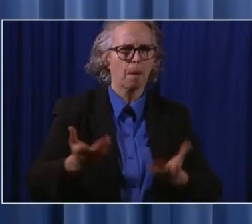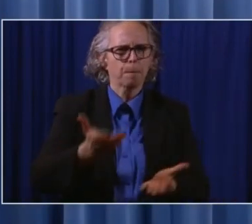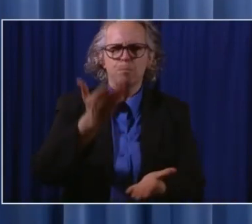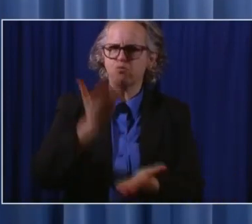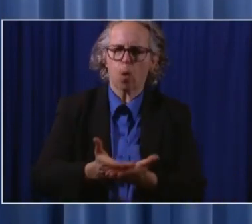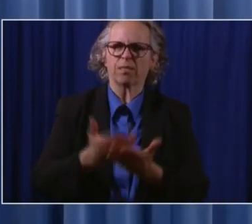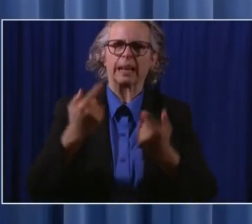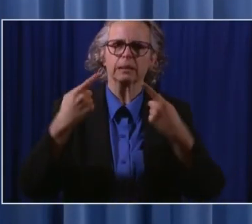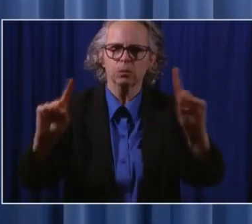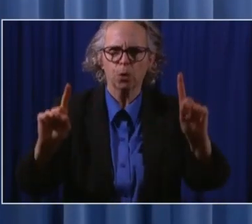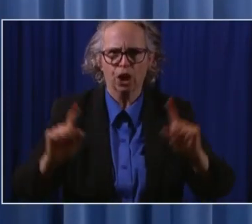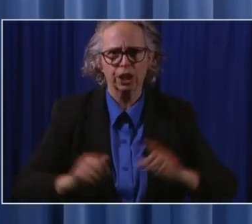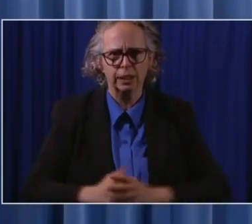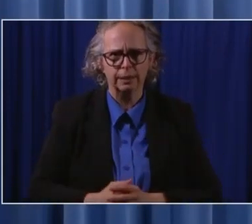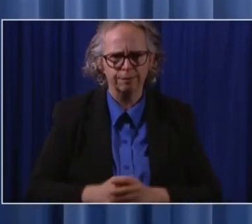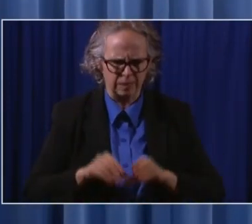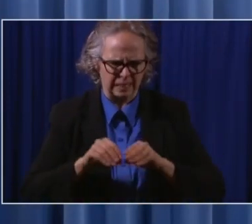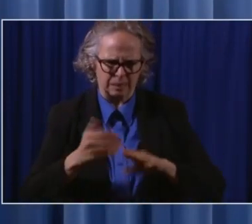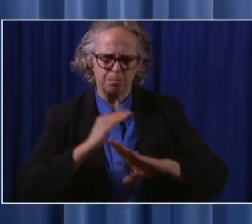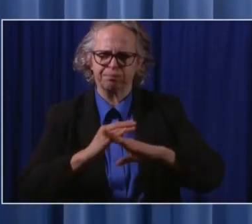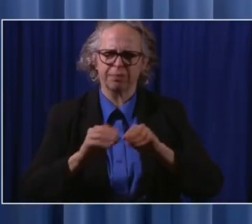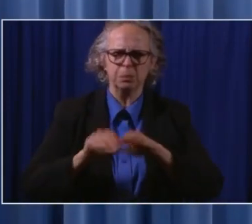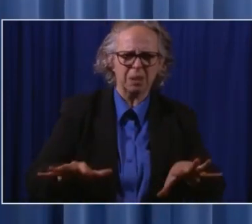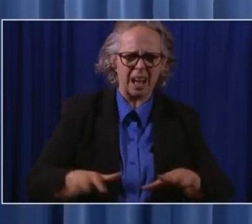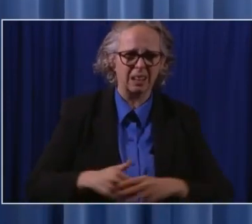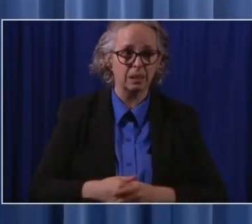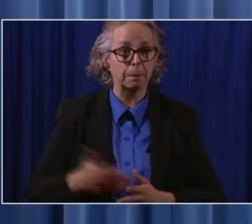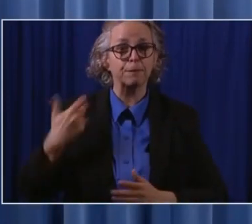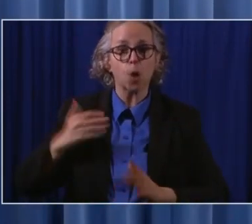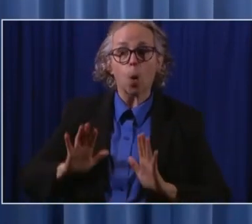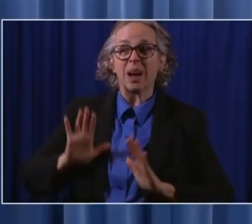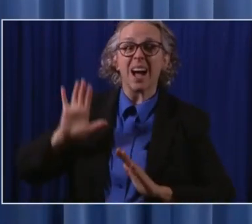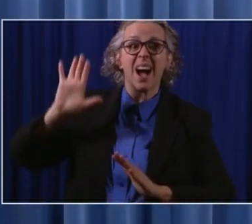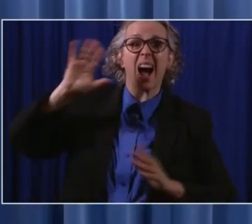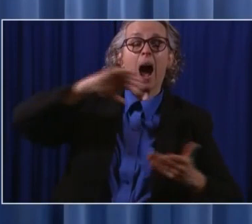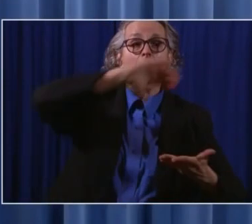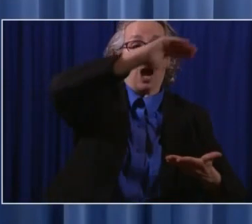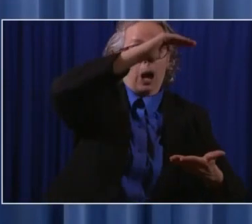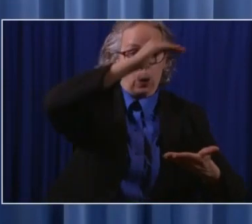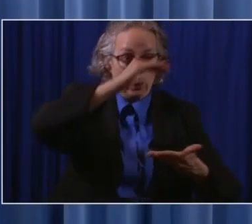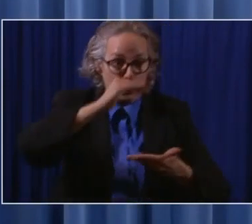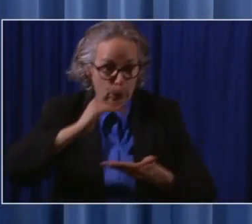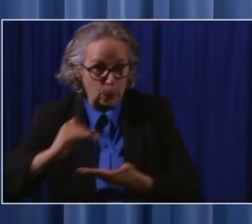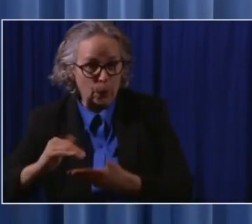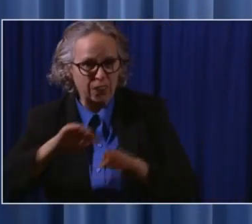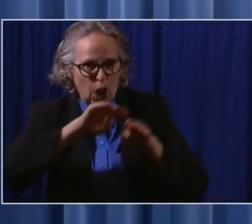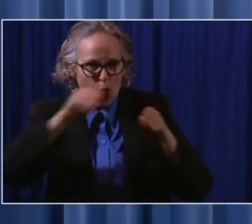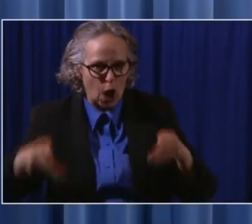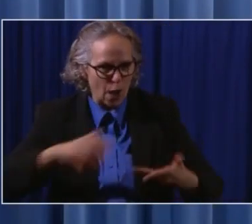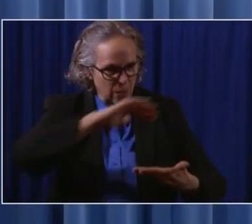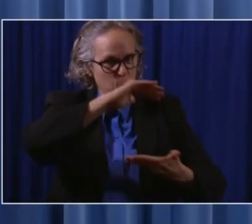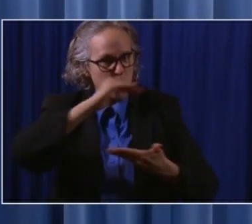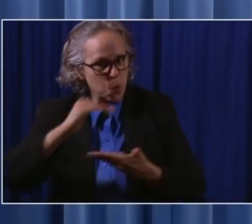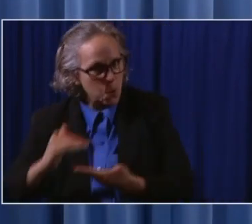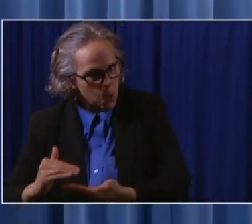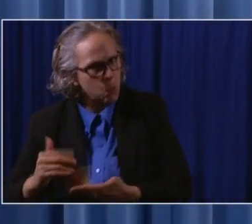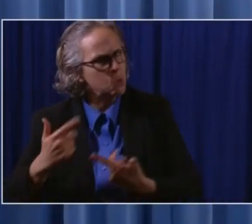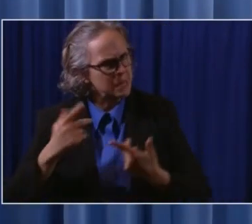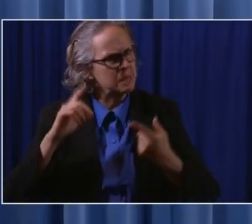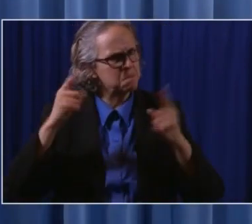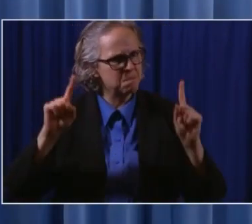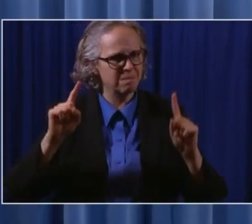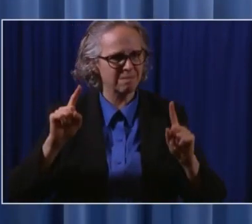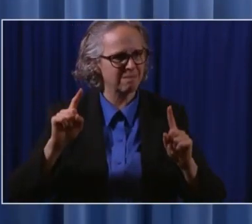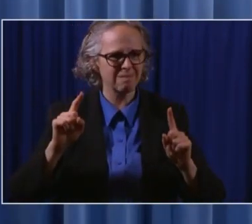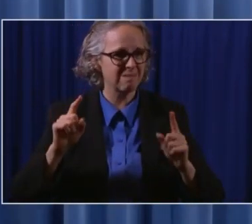Ohioans did, in fact, flatten the curve. And the only reason that we were able to do that and show those results is not just because that's what happened.